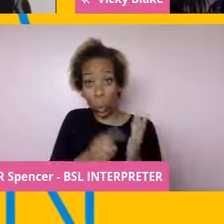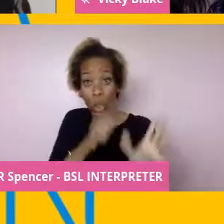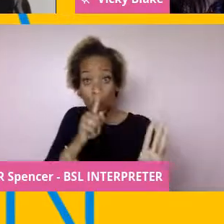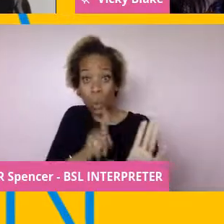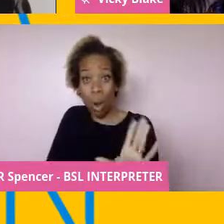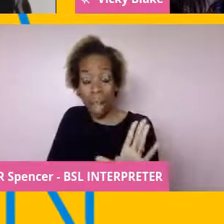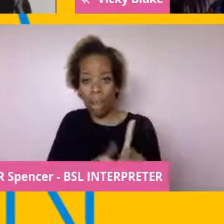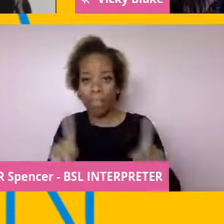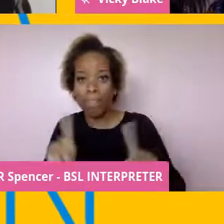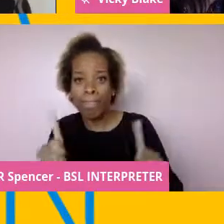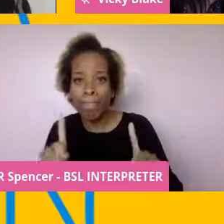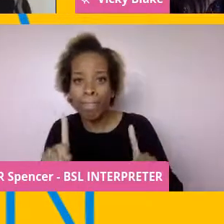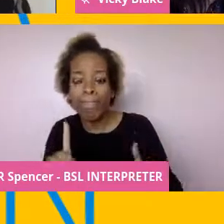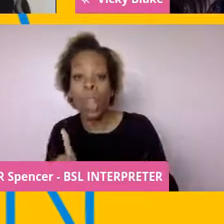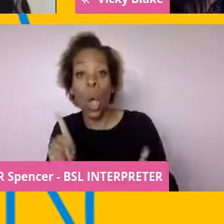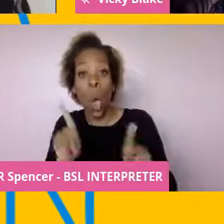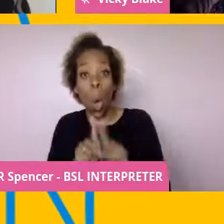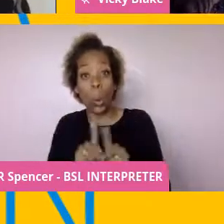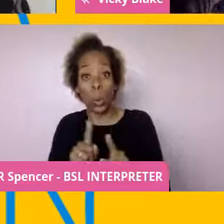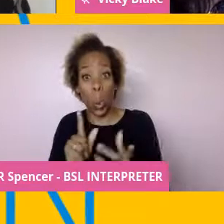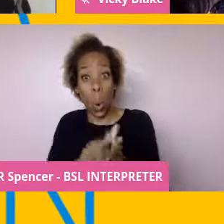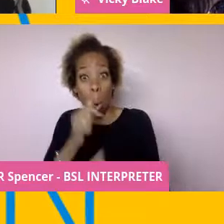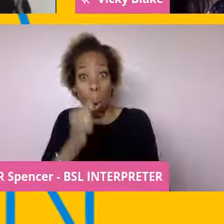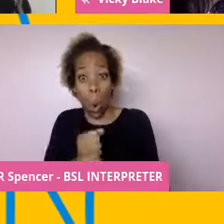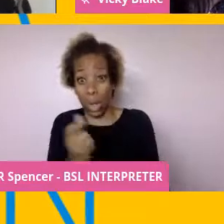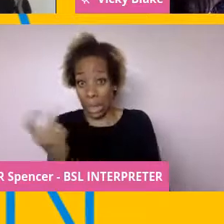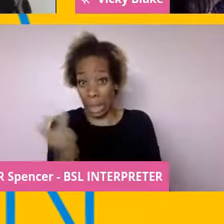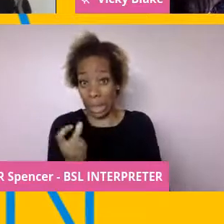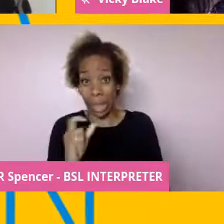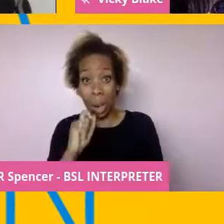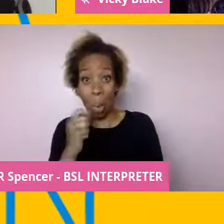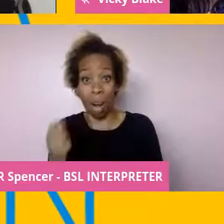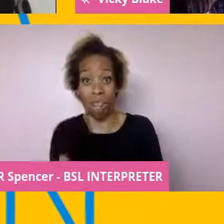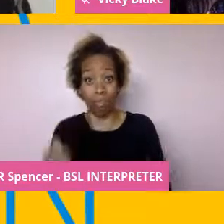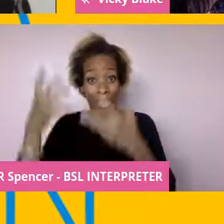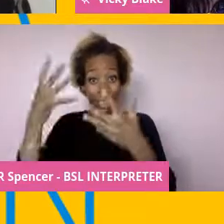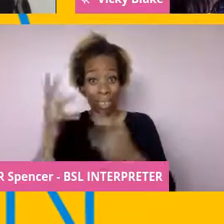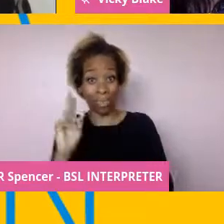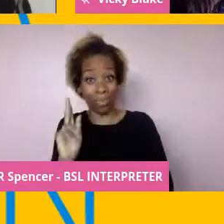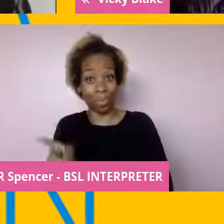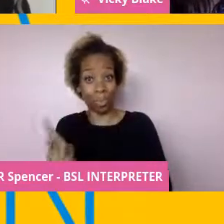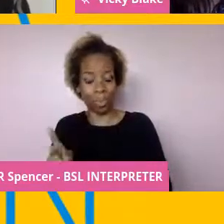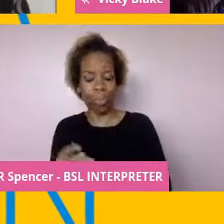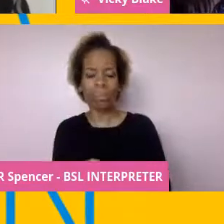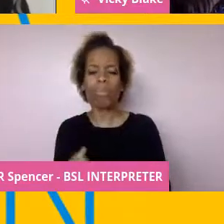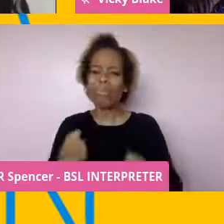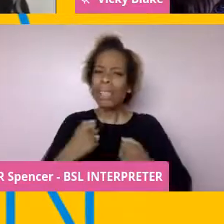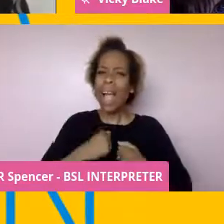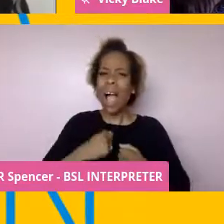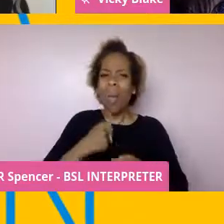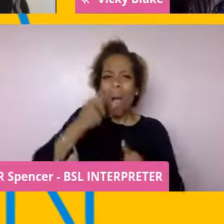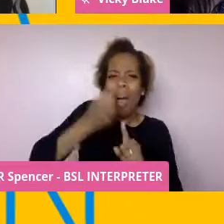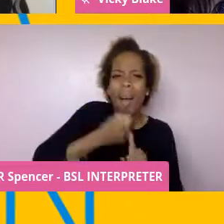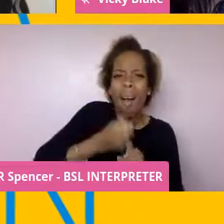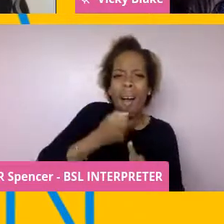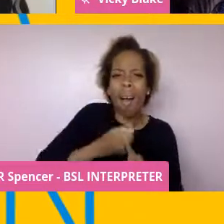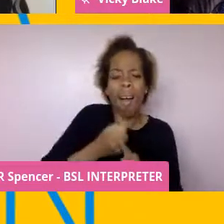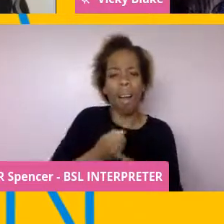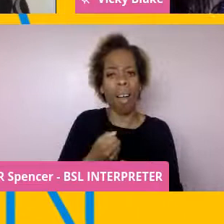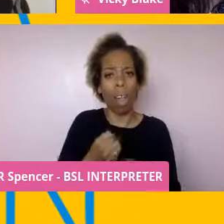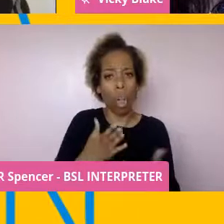August expiration. So I think a lot of the work that we've done, really, we're in a fortunate position, as I say,